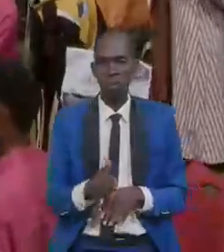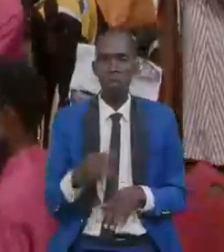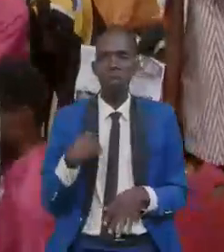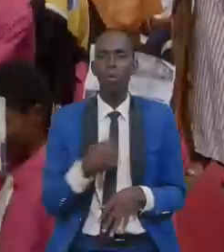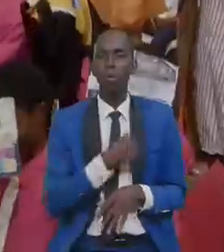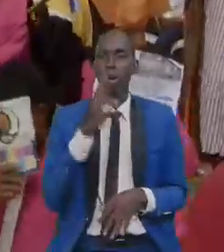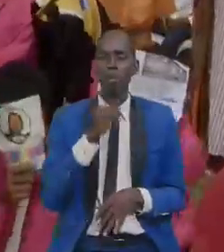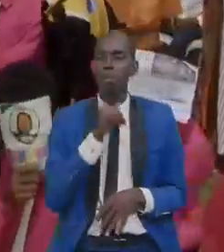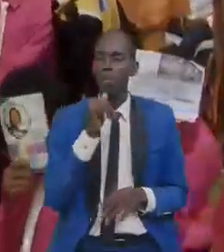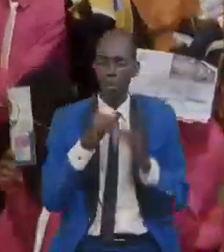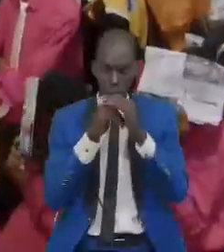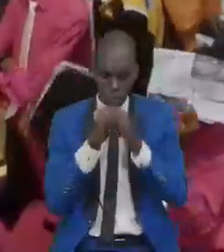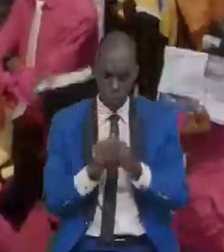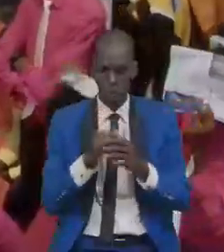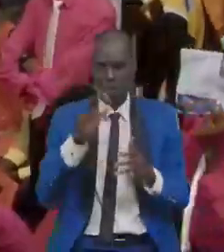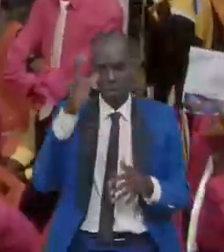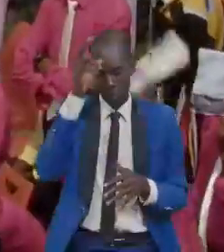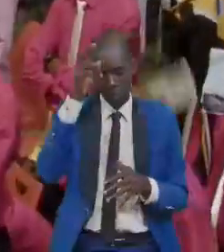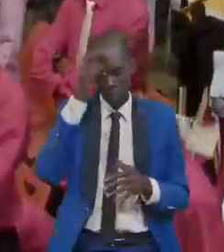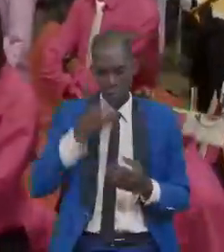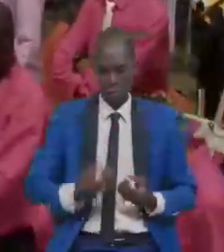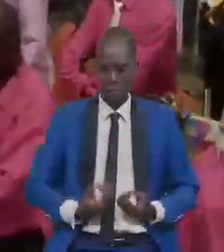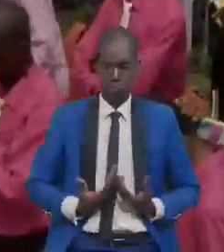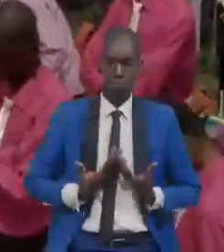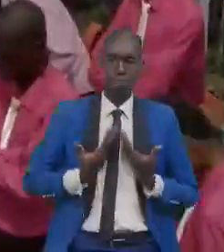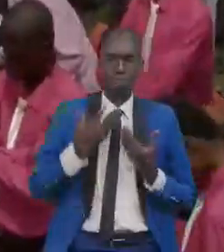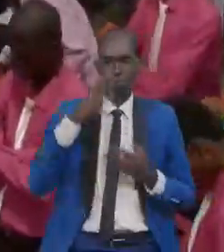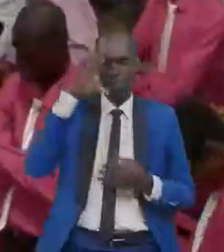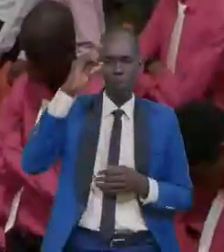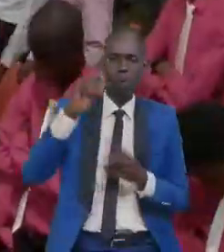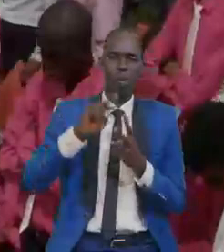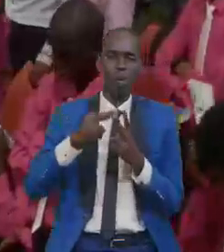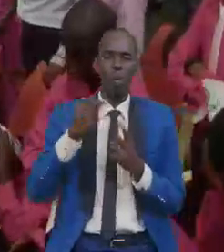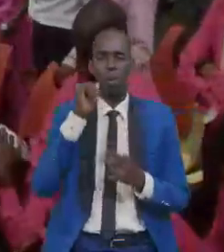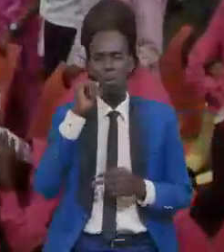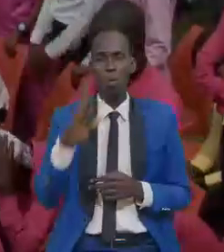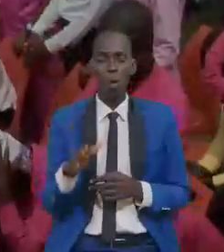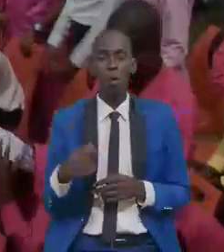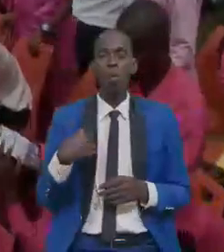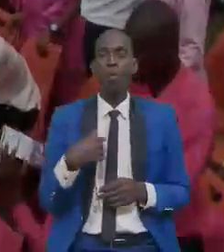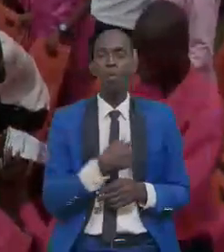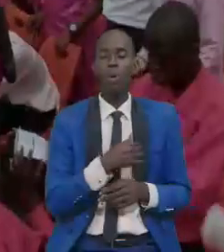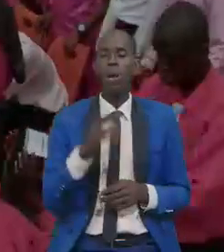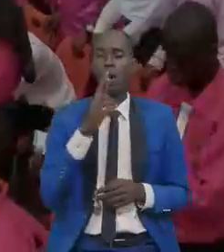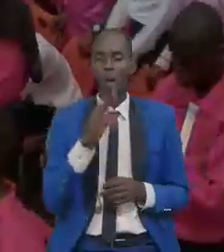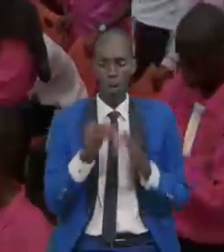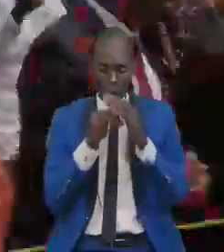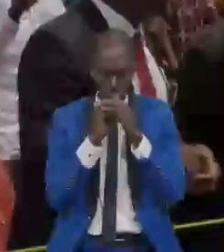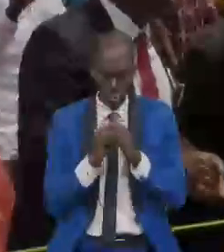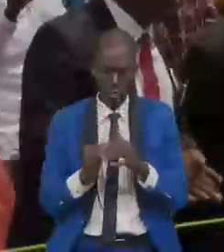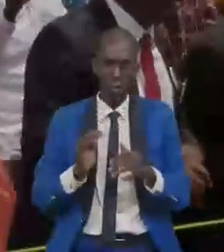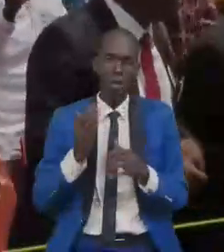worshiping Satan-inspired men or women. We're worshiping a heavenly